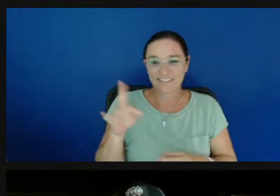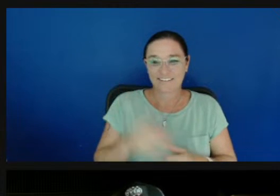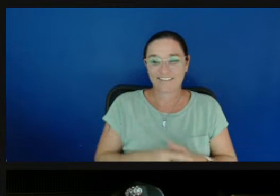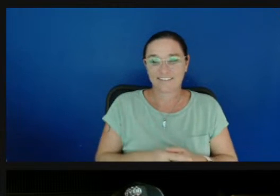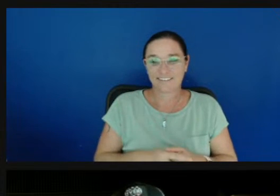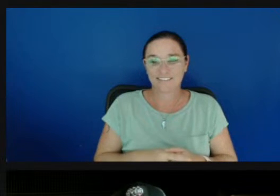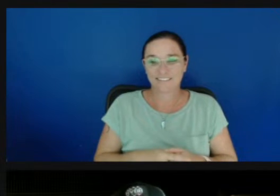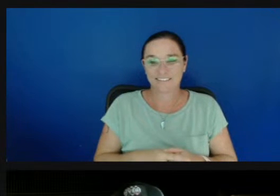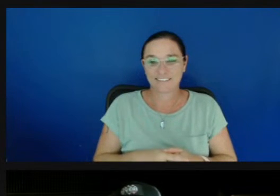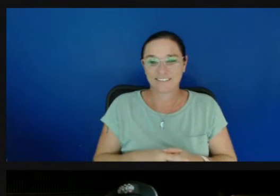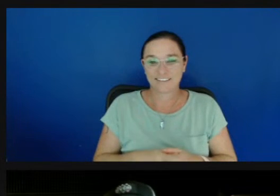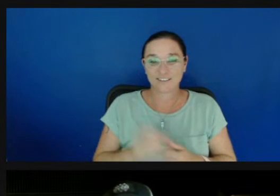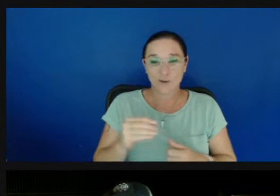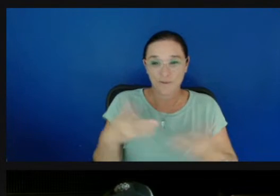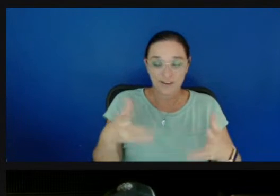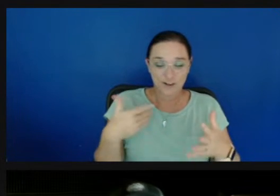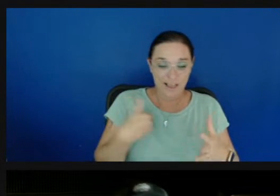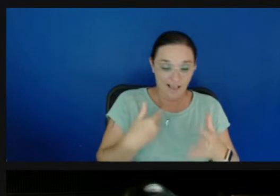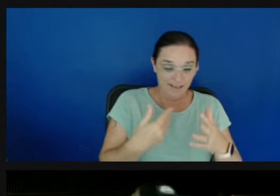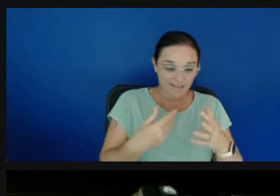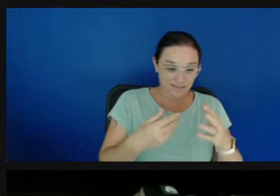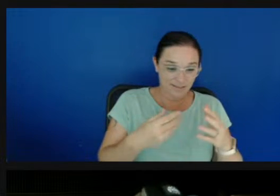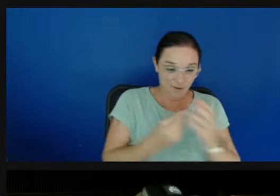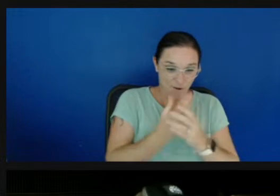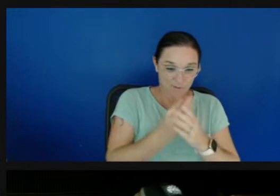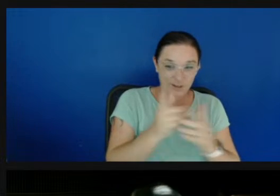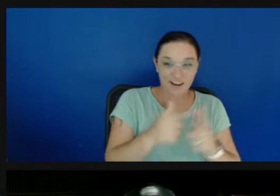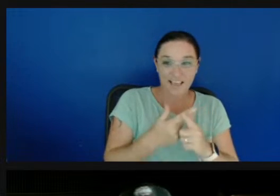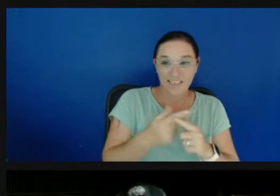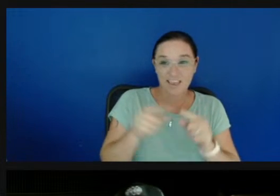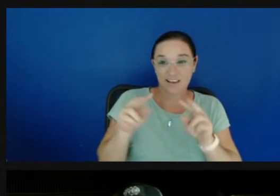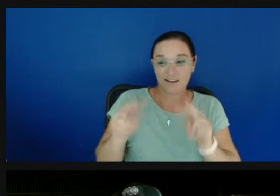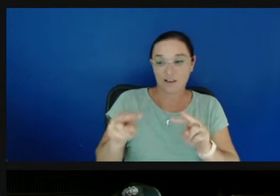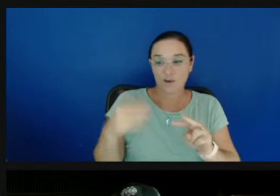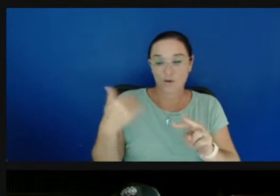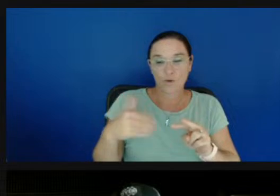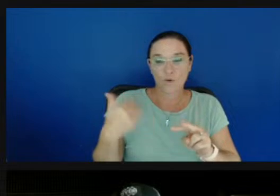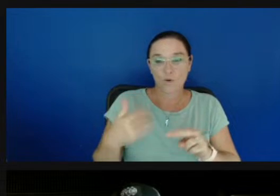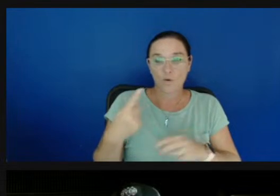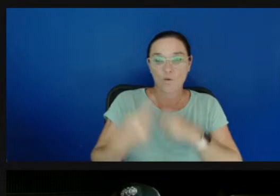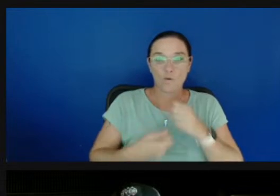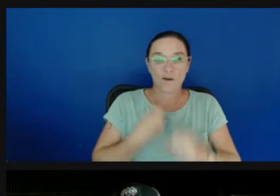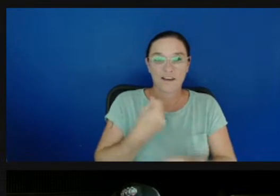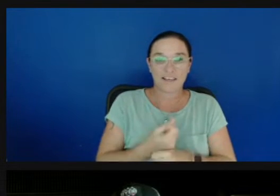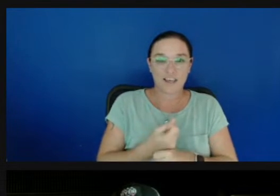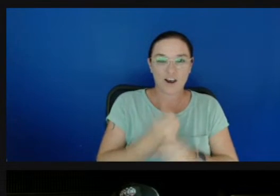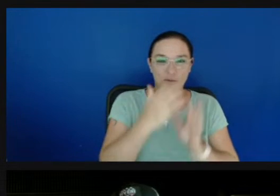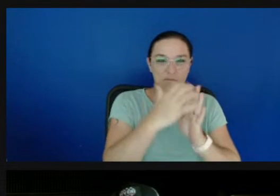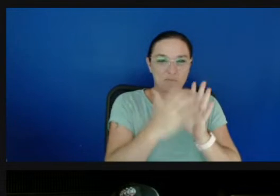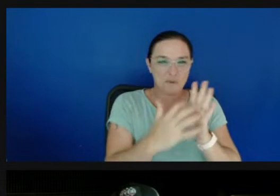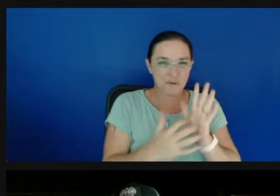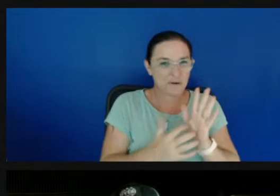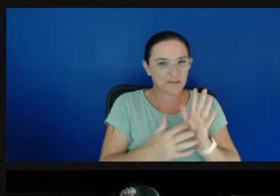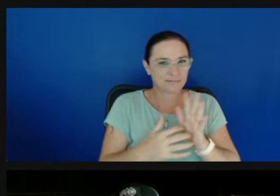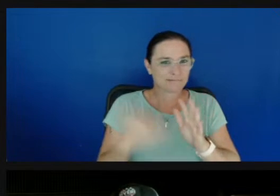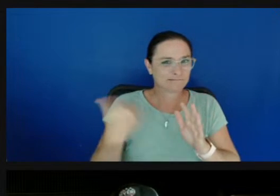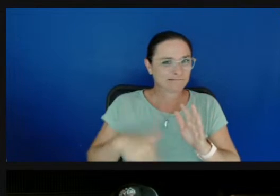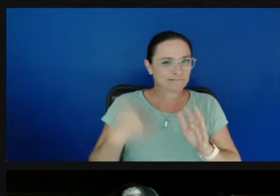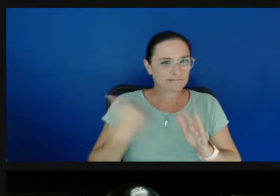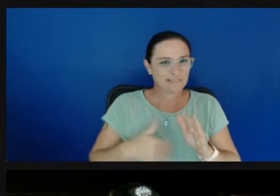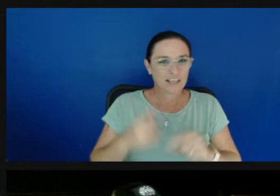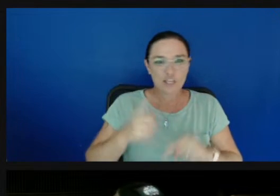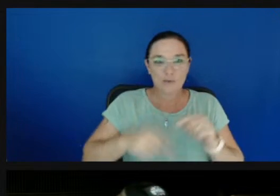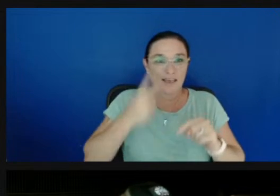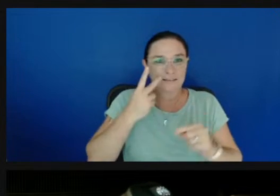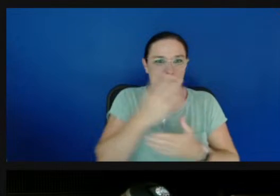2018, there is a good reminder to look at that 5-year plot. Even the 1-year plot's pretty intense here. Can't even see parts of the